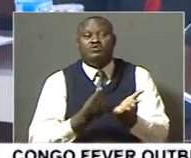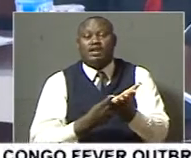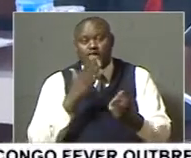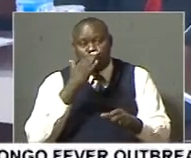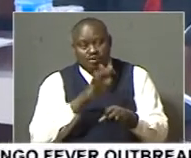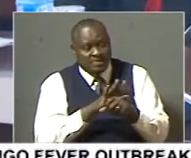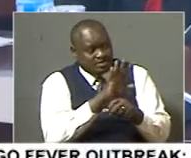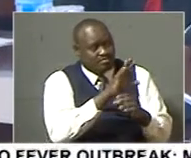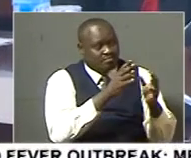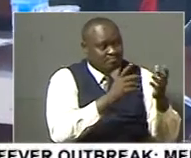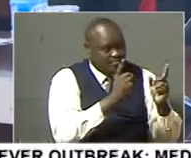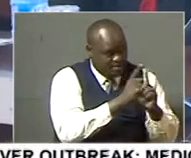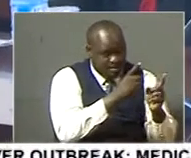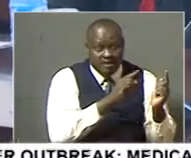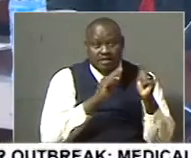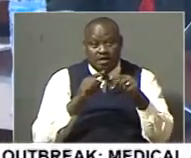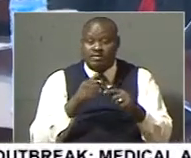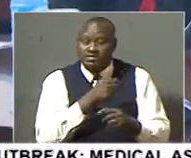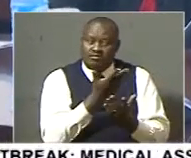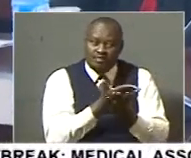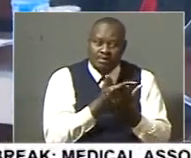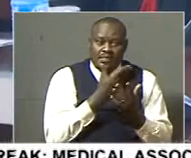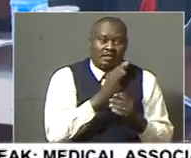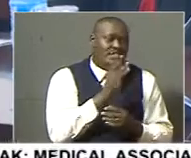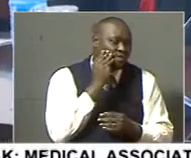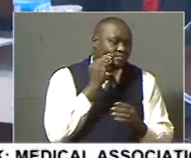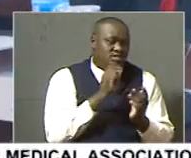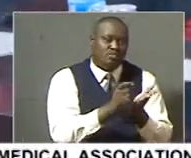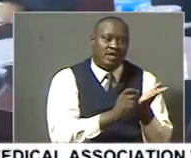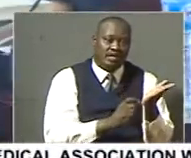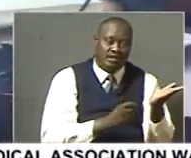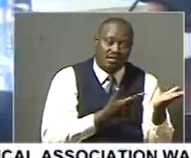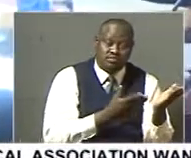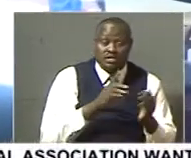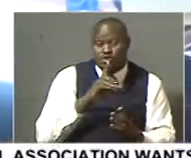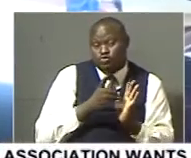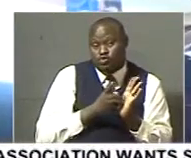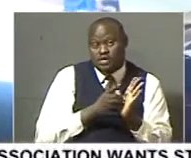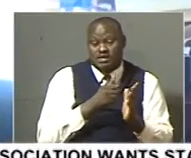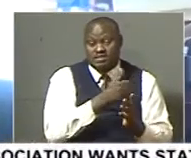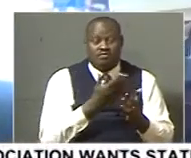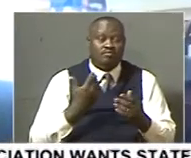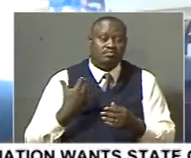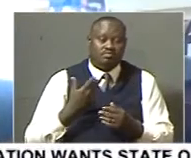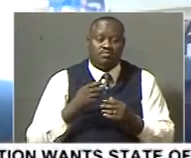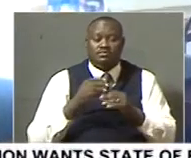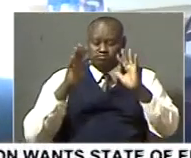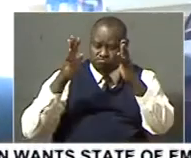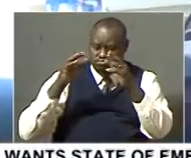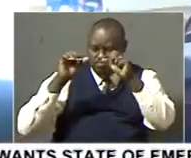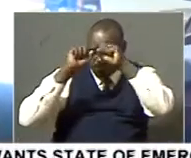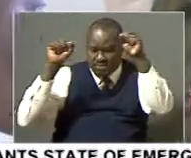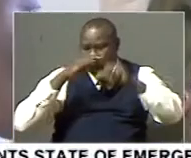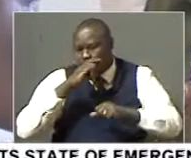He encouraged him to write his experiences at the time. On his part, Dr. Pierre commended President Museveni for the